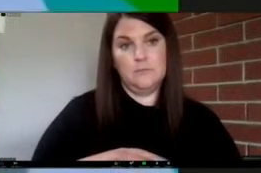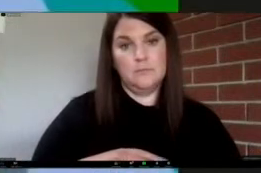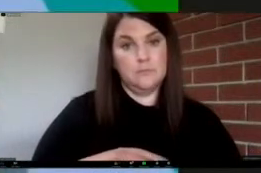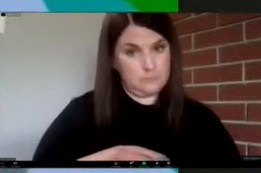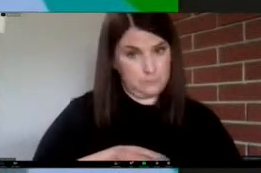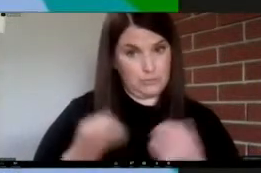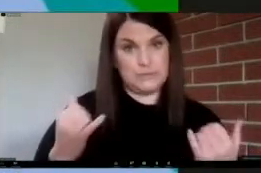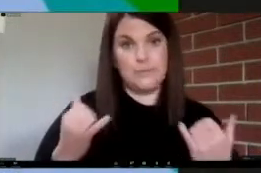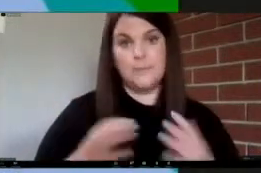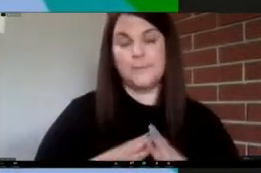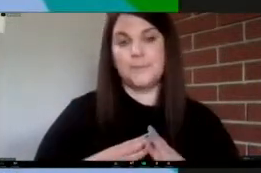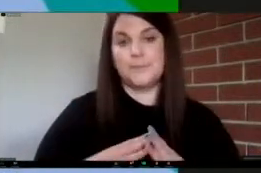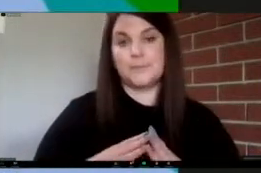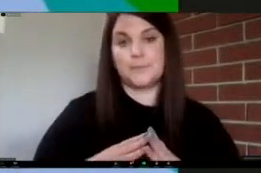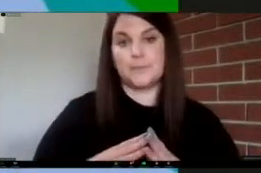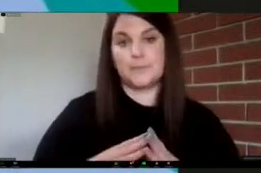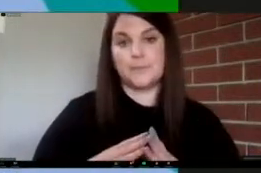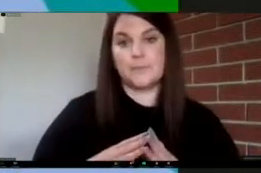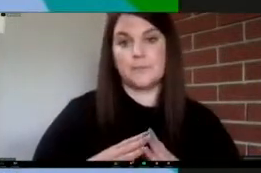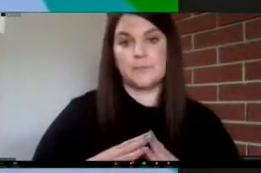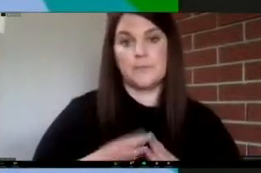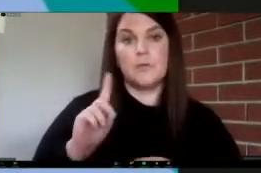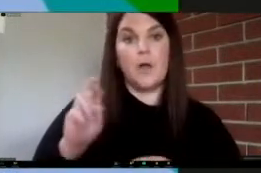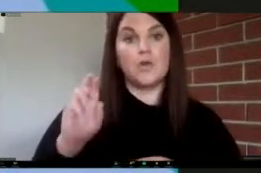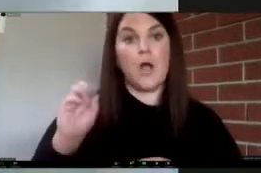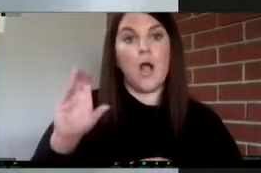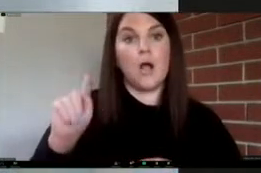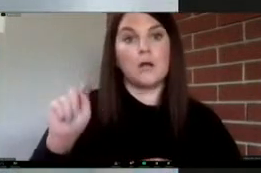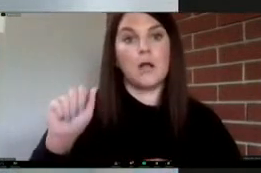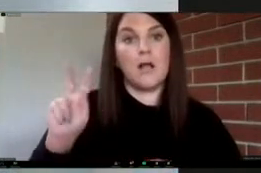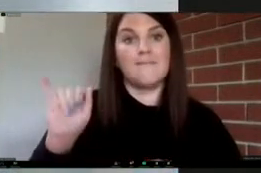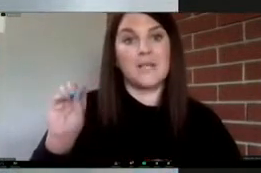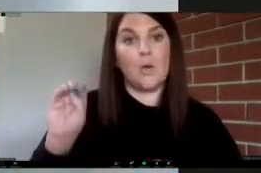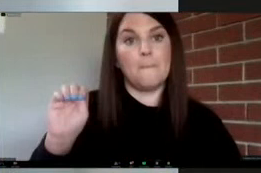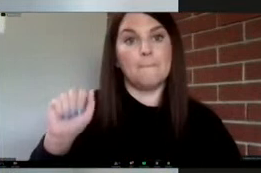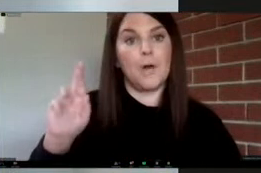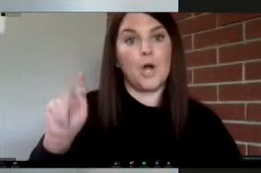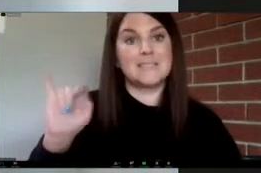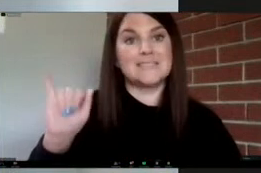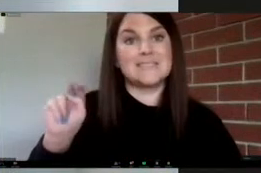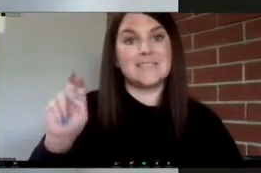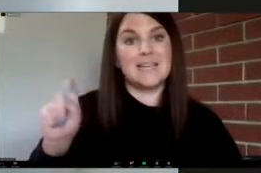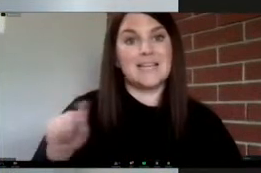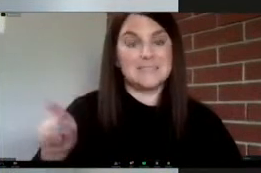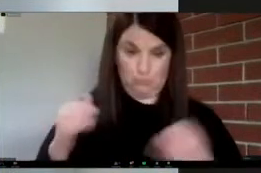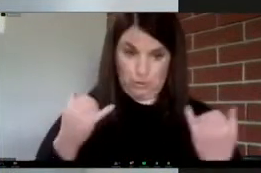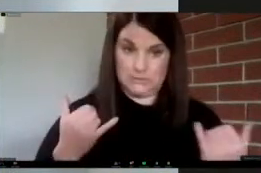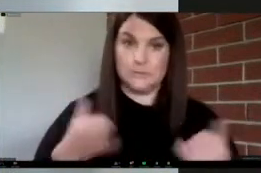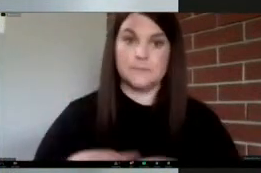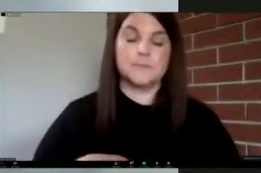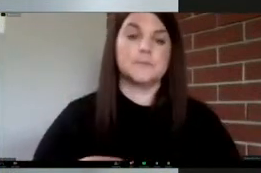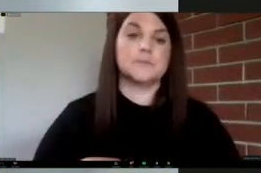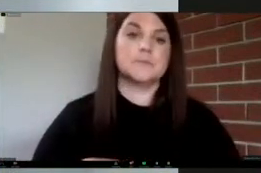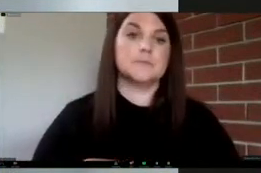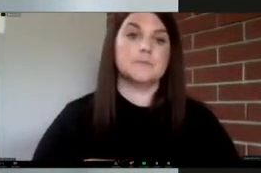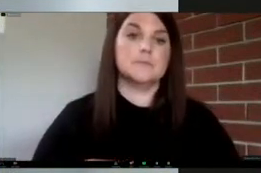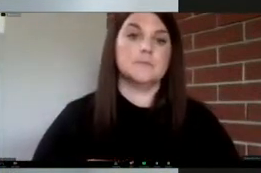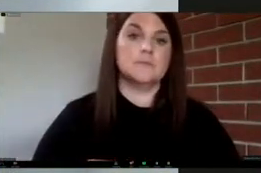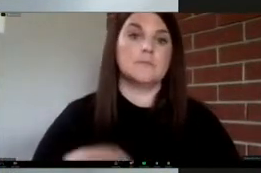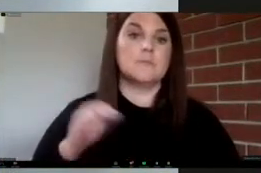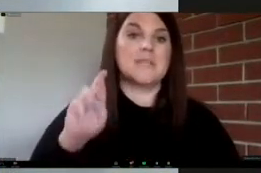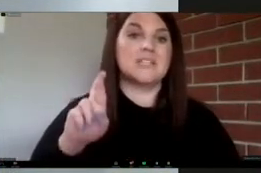Present. Dr. Octavio Martinez. Present. Mr. Eric